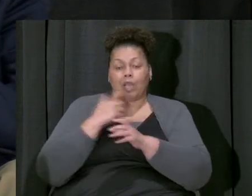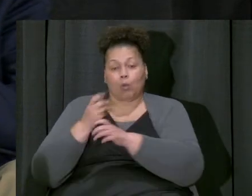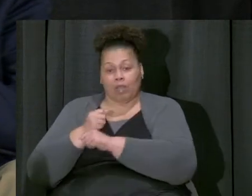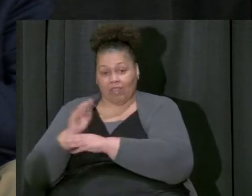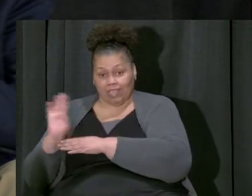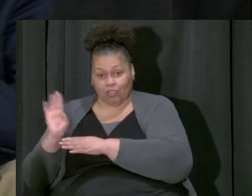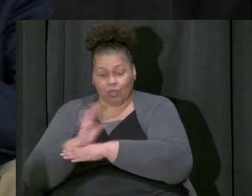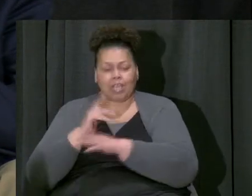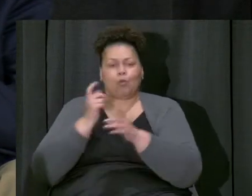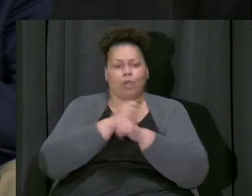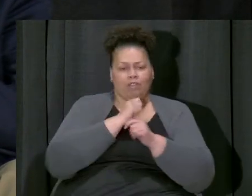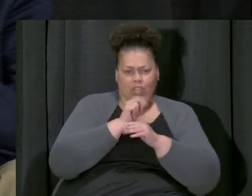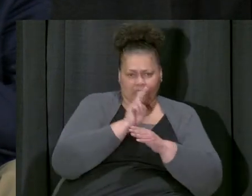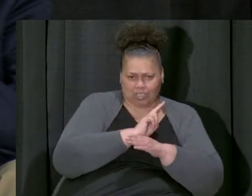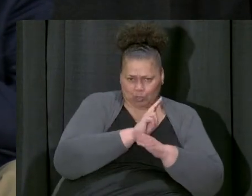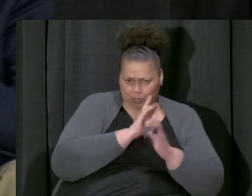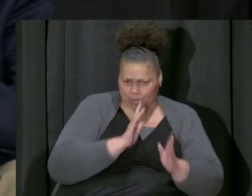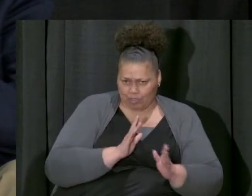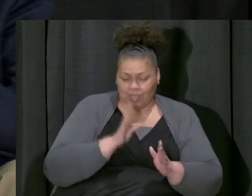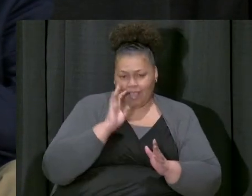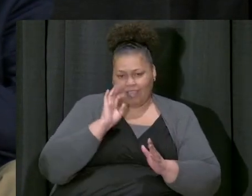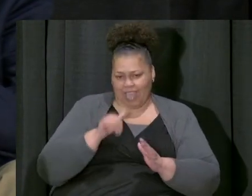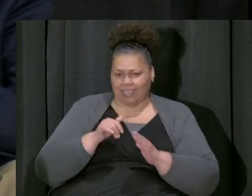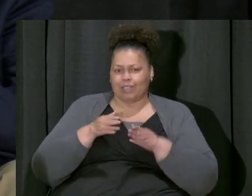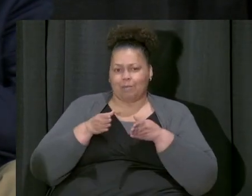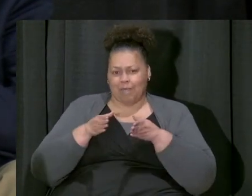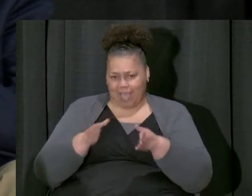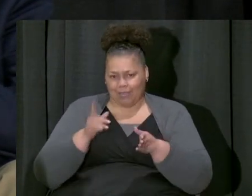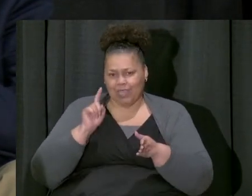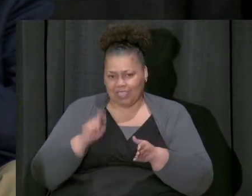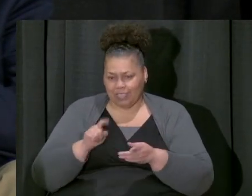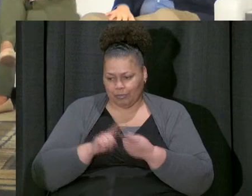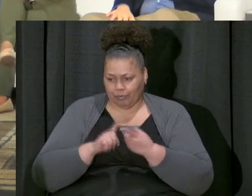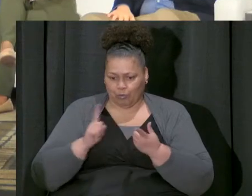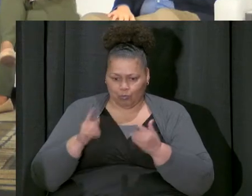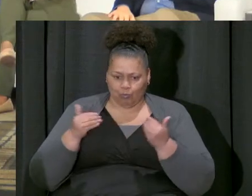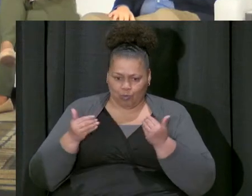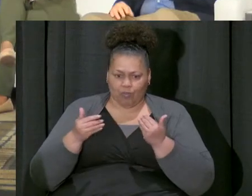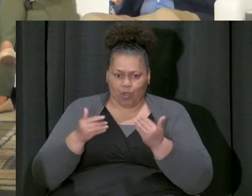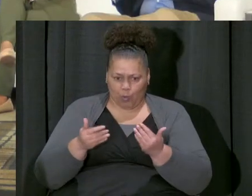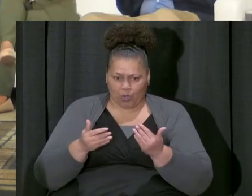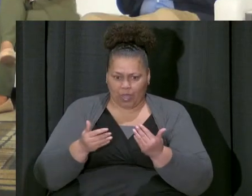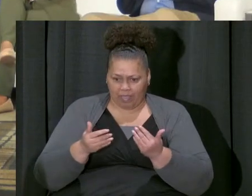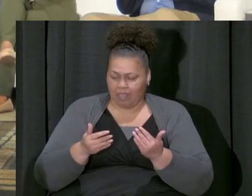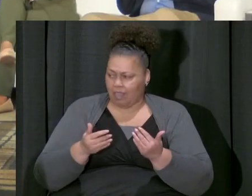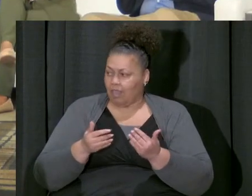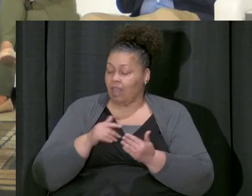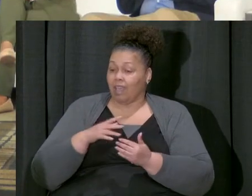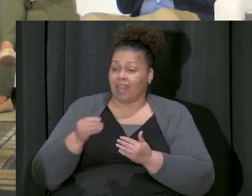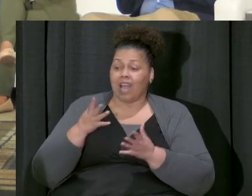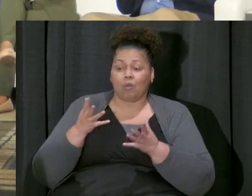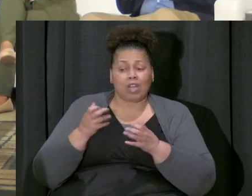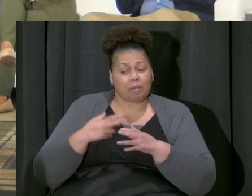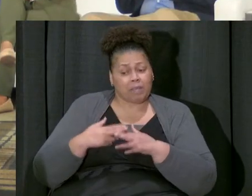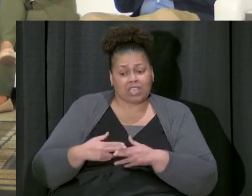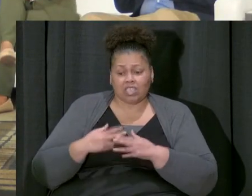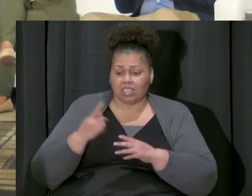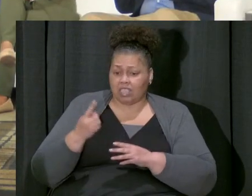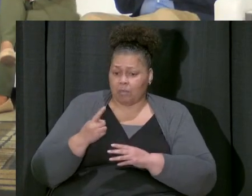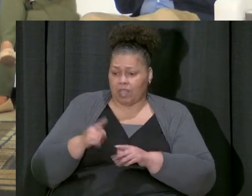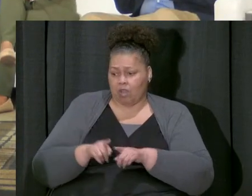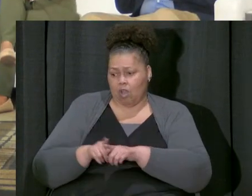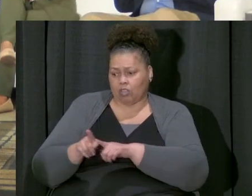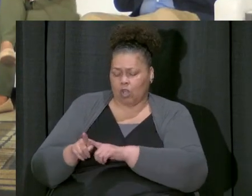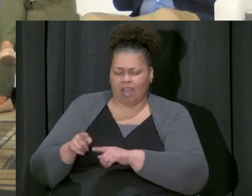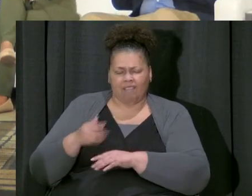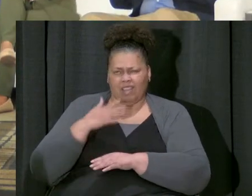for consumers, and those are going to be the paths, I think, that we can go forward. I did want to mention one thing before, because I forgot to